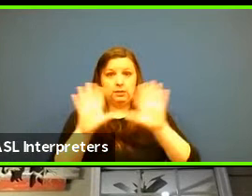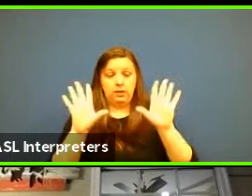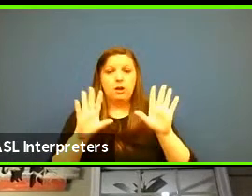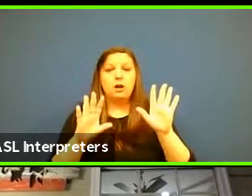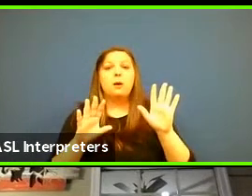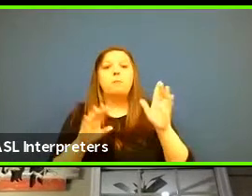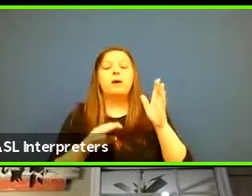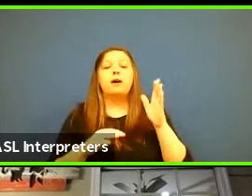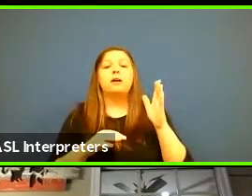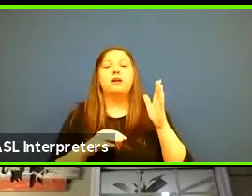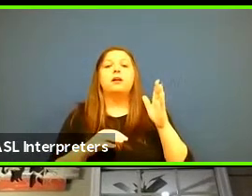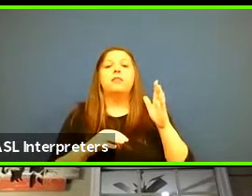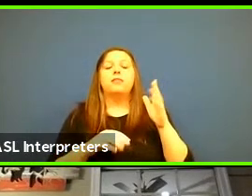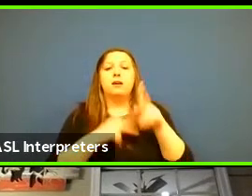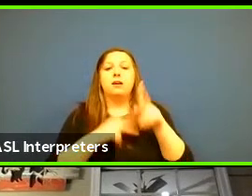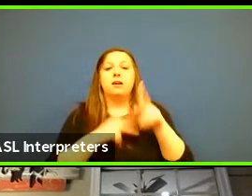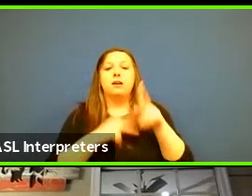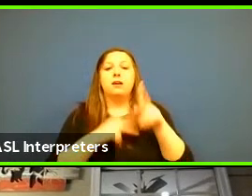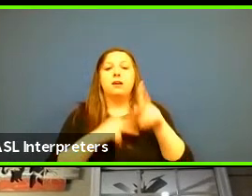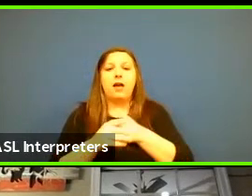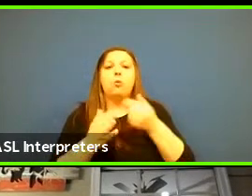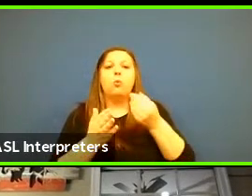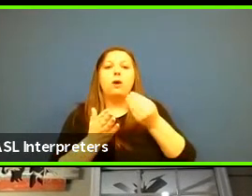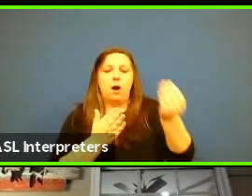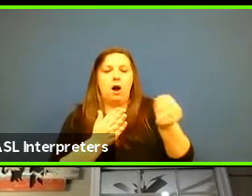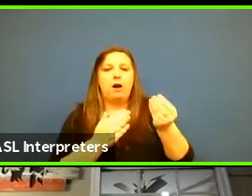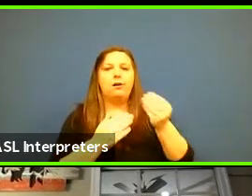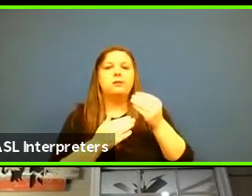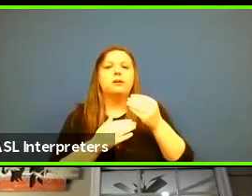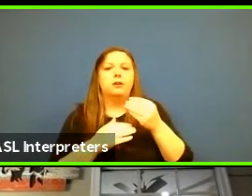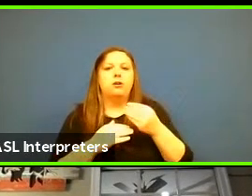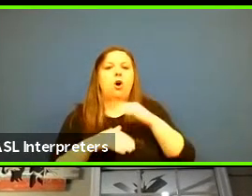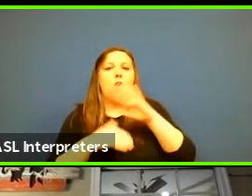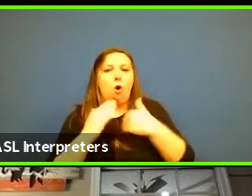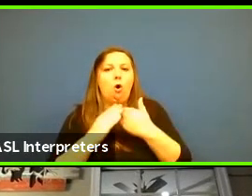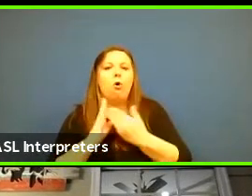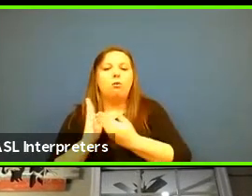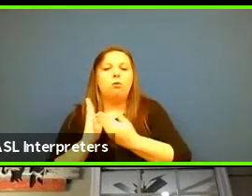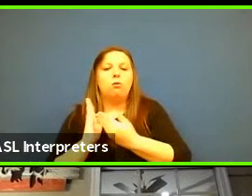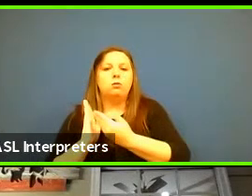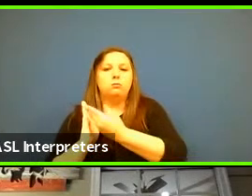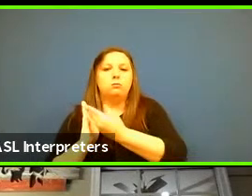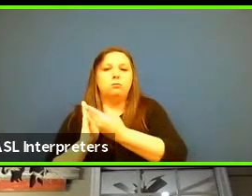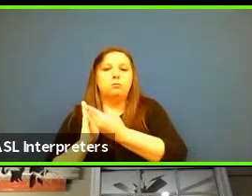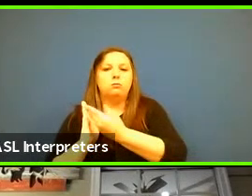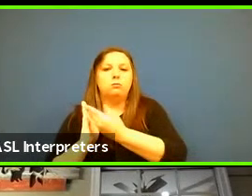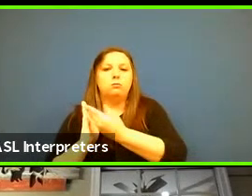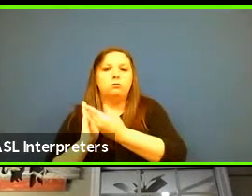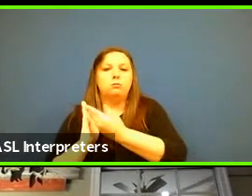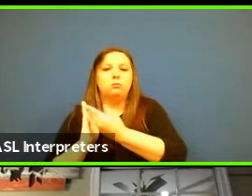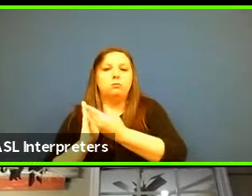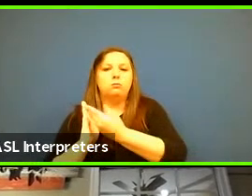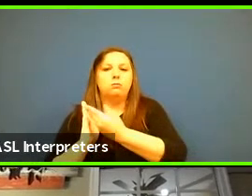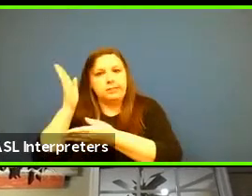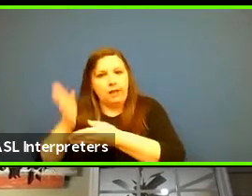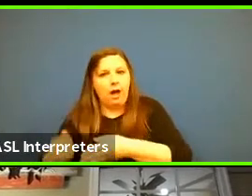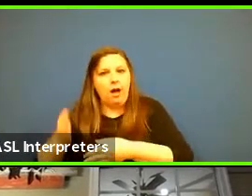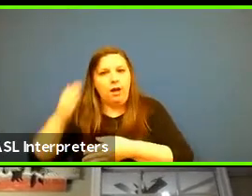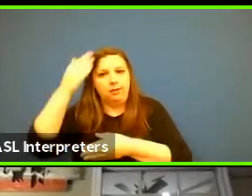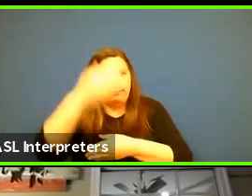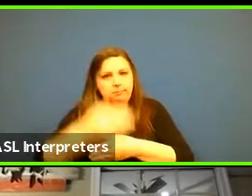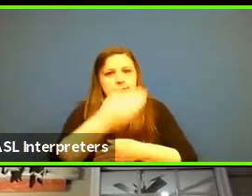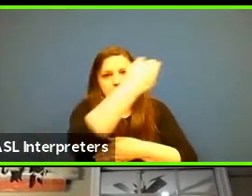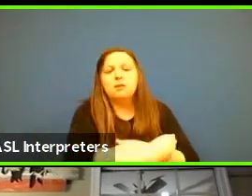They kind of look like a trifold poster board, but Yes. clear on all 3 sides. Yes, ma'am. You're correct,